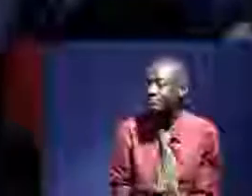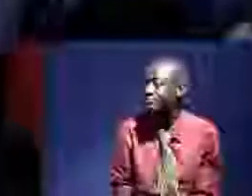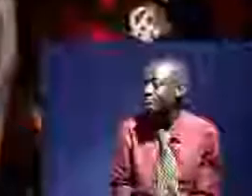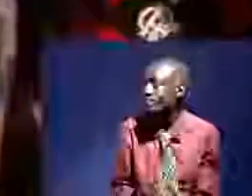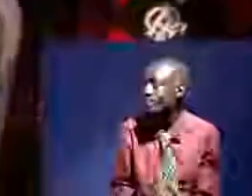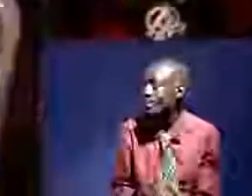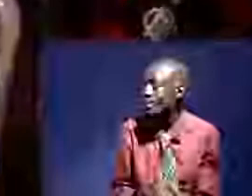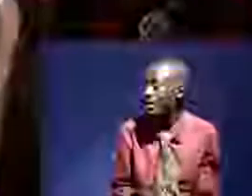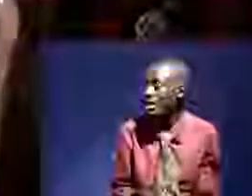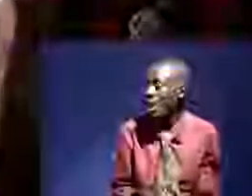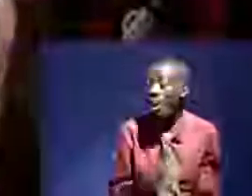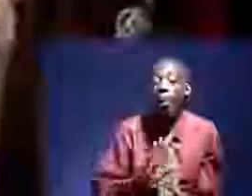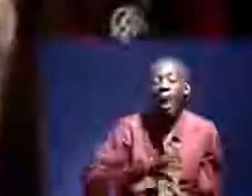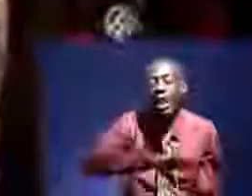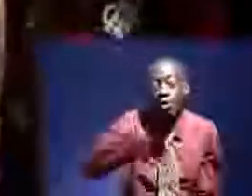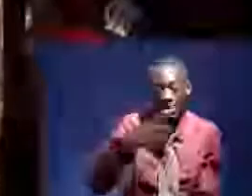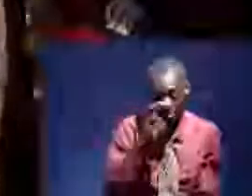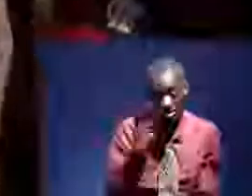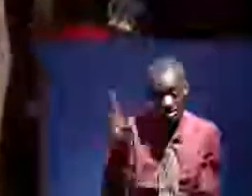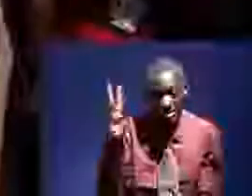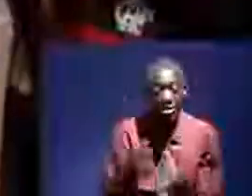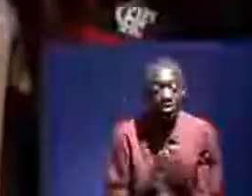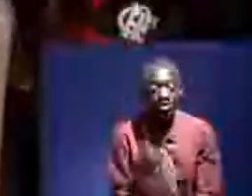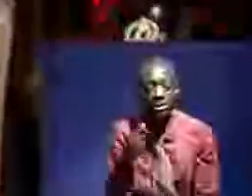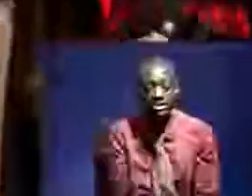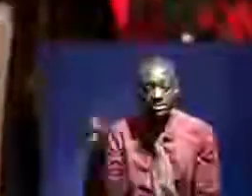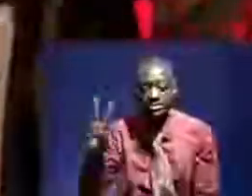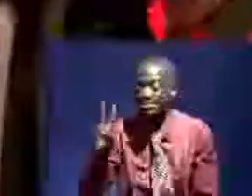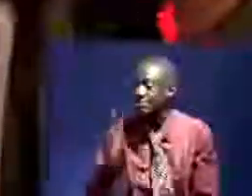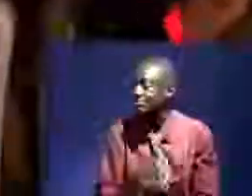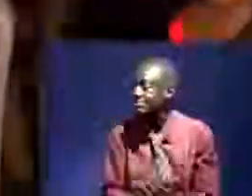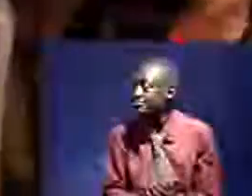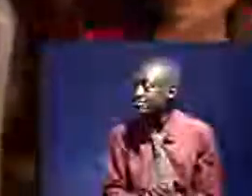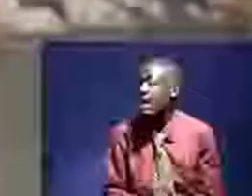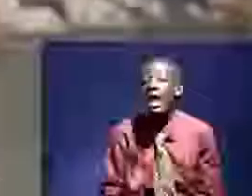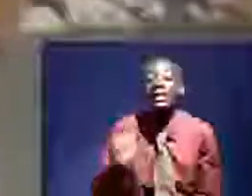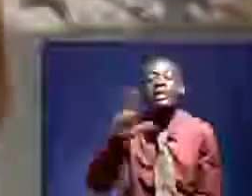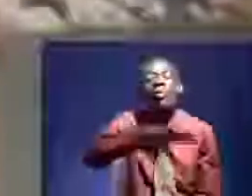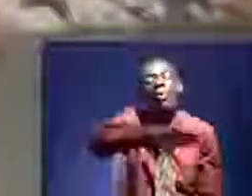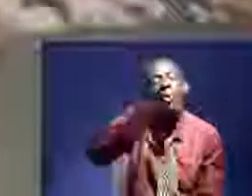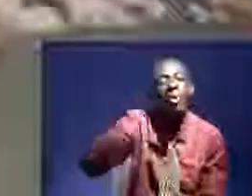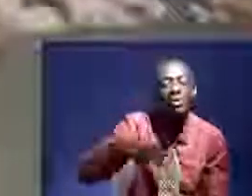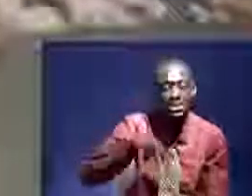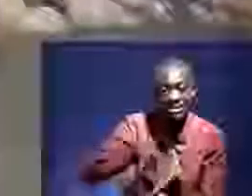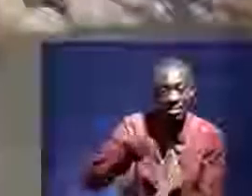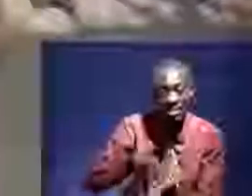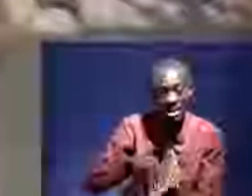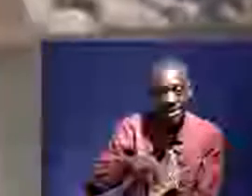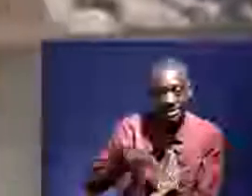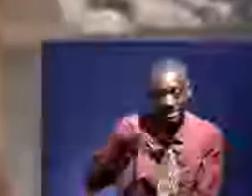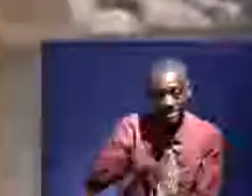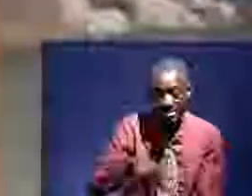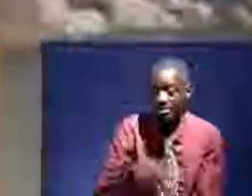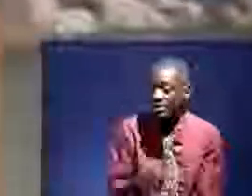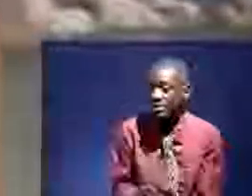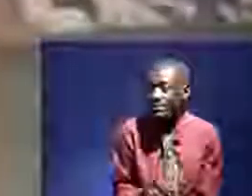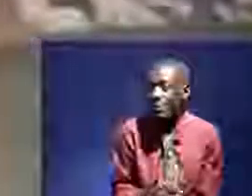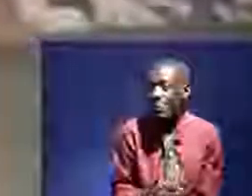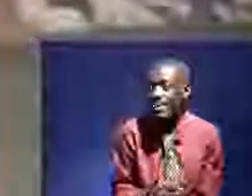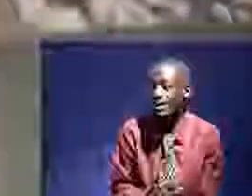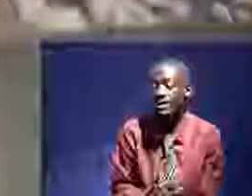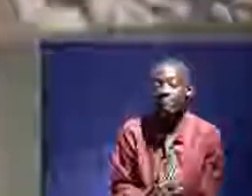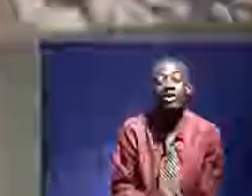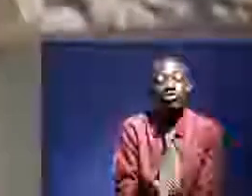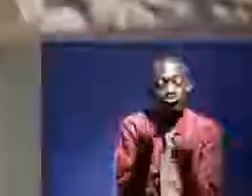my Hope Channel, all over Africa, stand up and let's take some deep breaths.